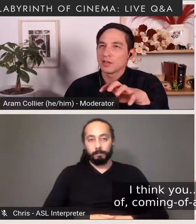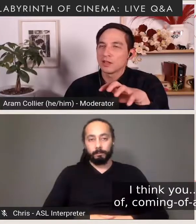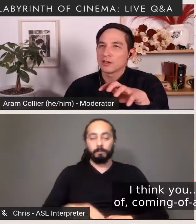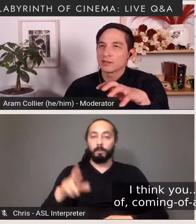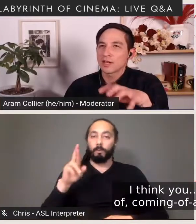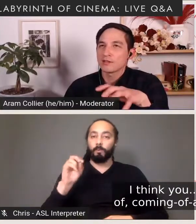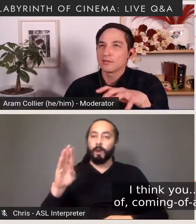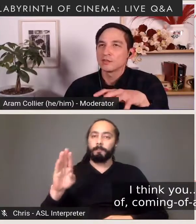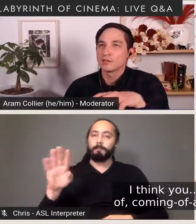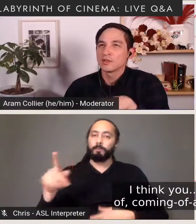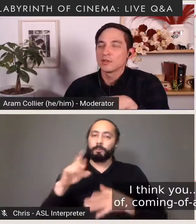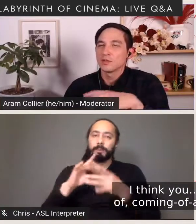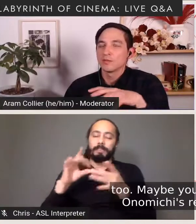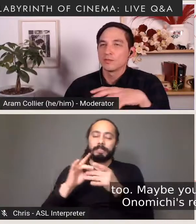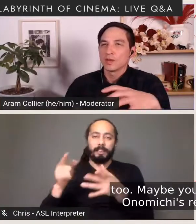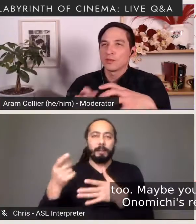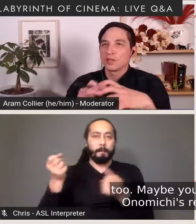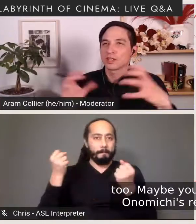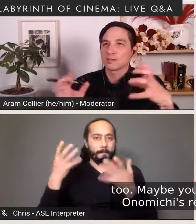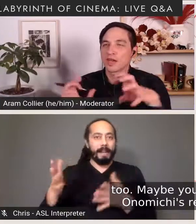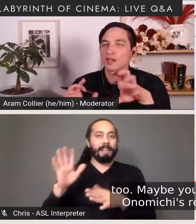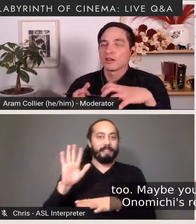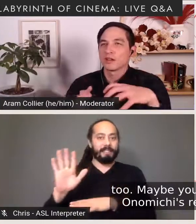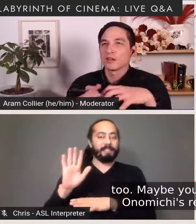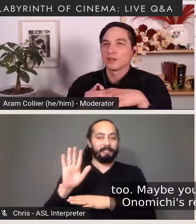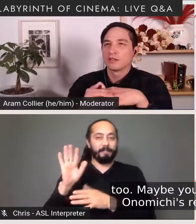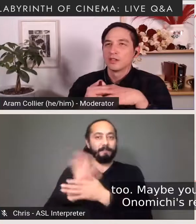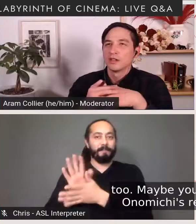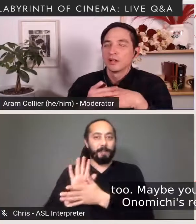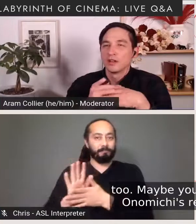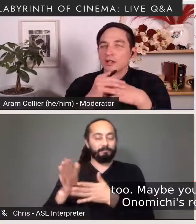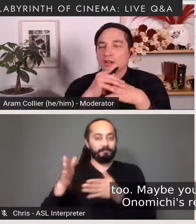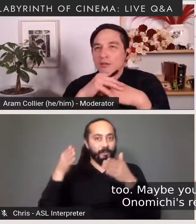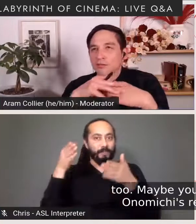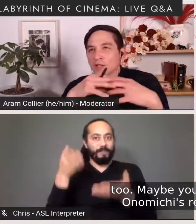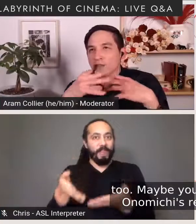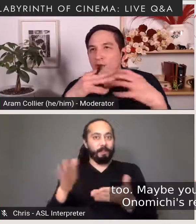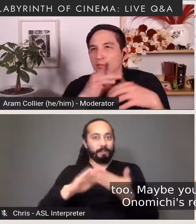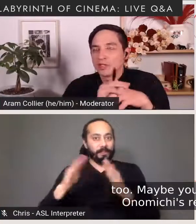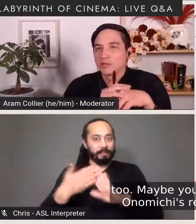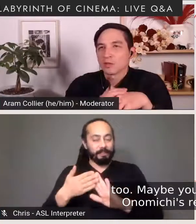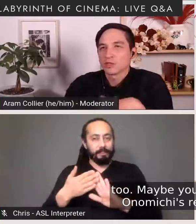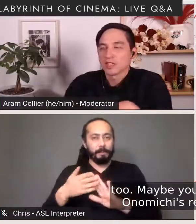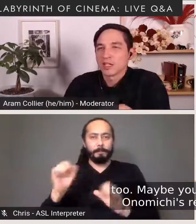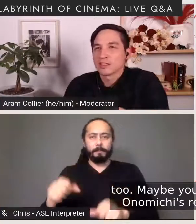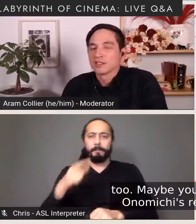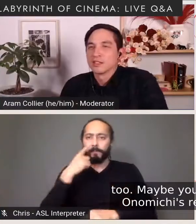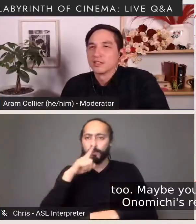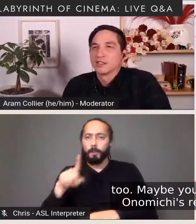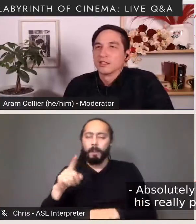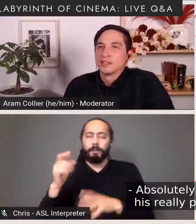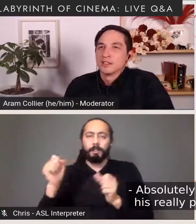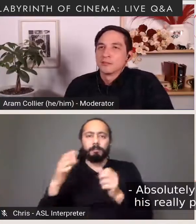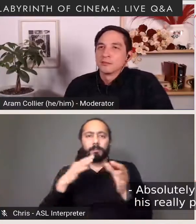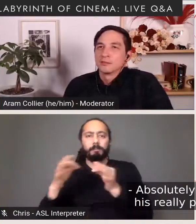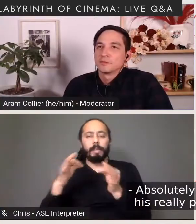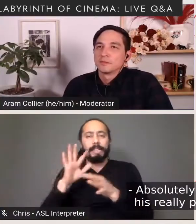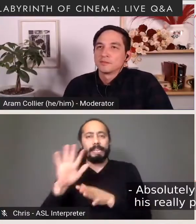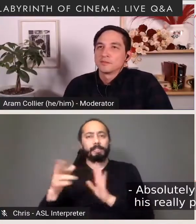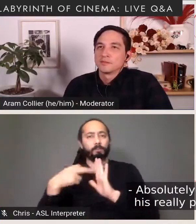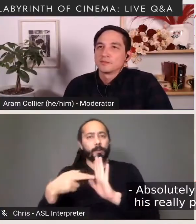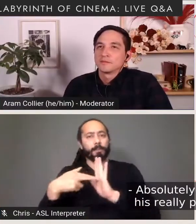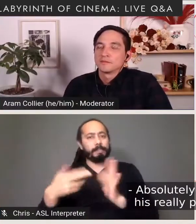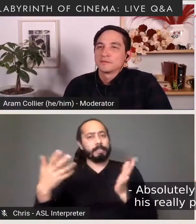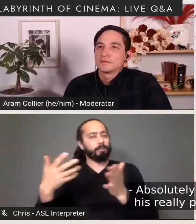age set of films too. Maybe you can expand on kind of Onomichi's representation. Absolutely.